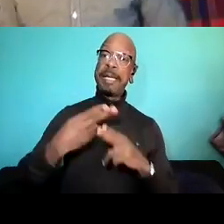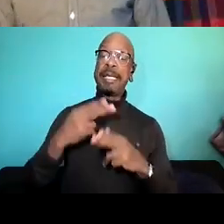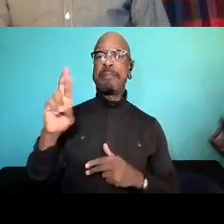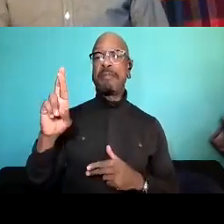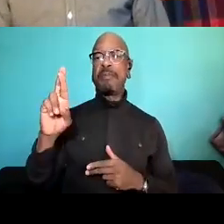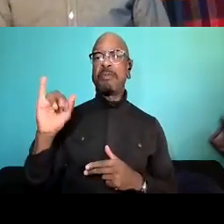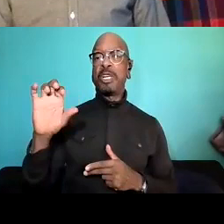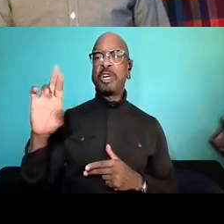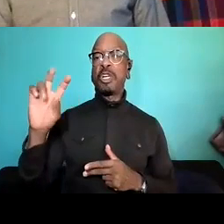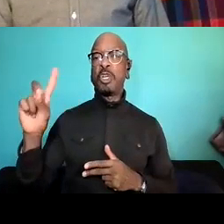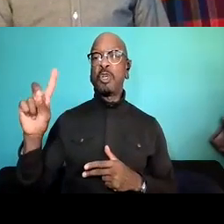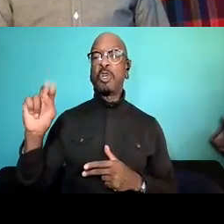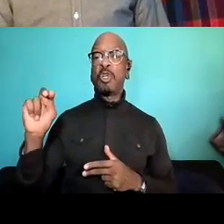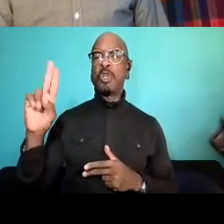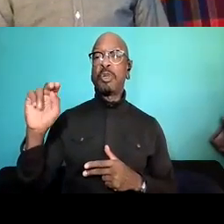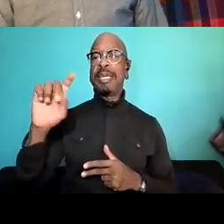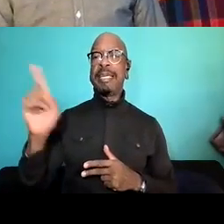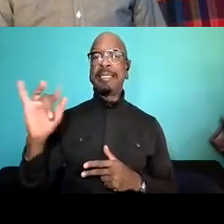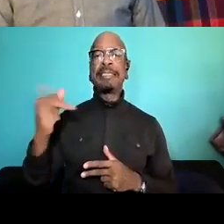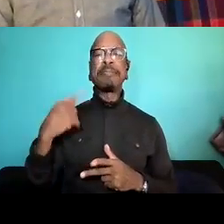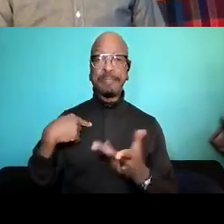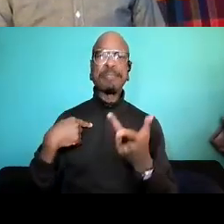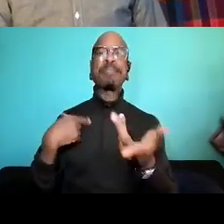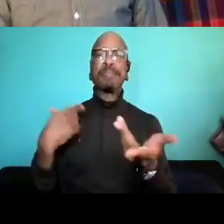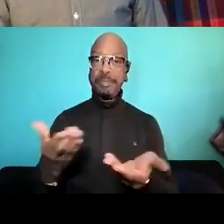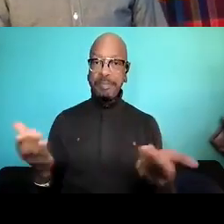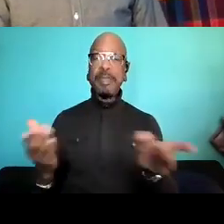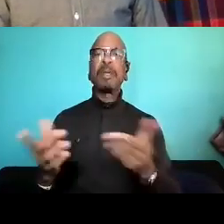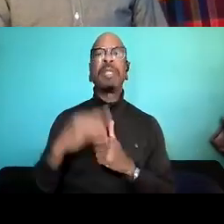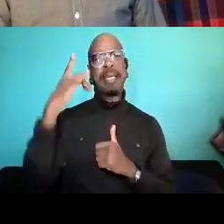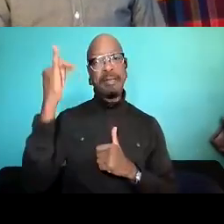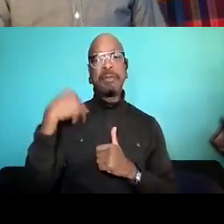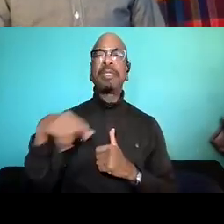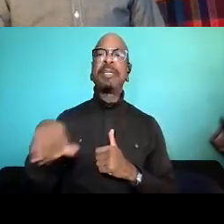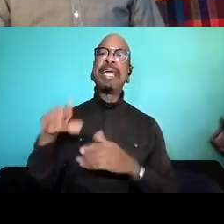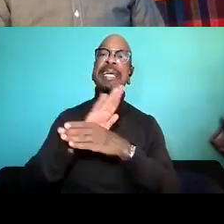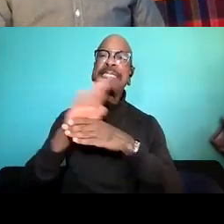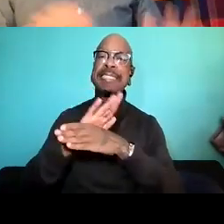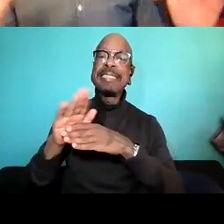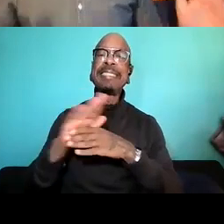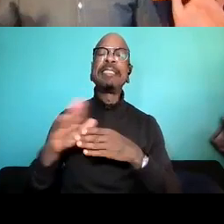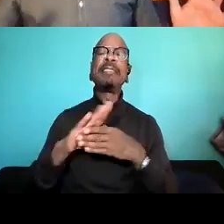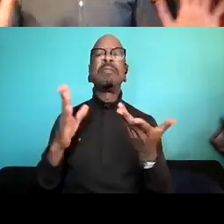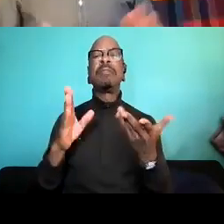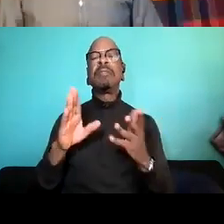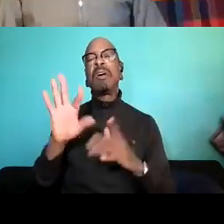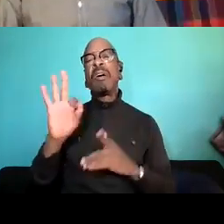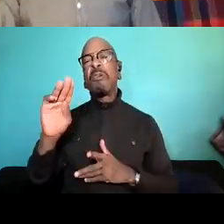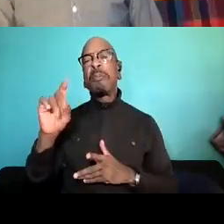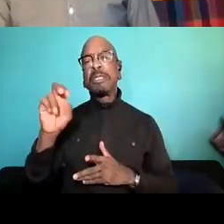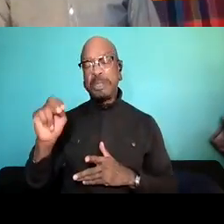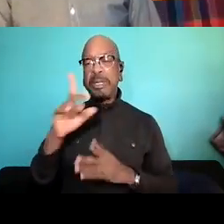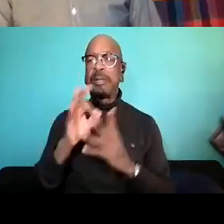of Economic Democracy at the Sustainable Economies Law Center. And I'm just going to be providing a short introduction into what